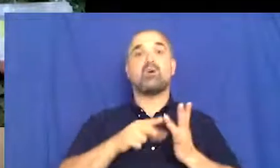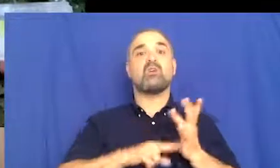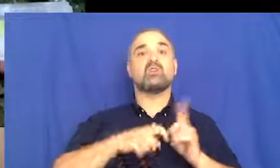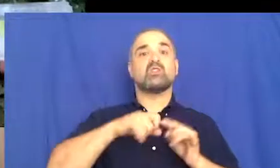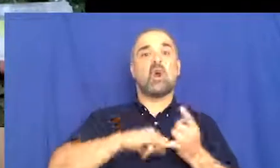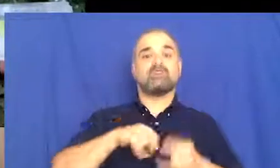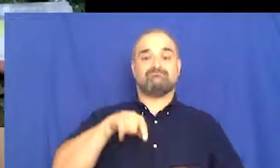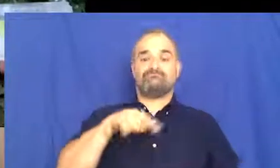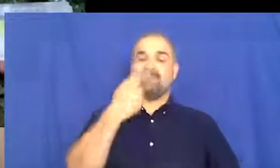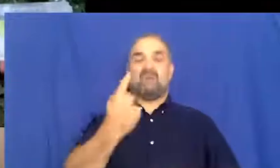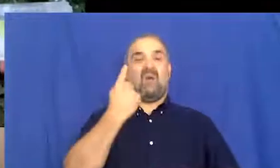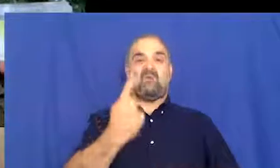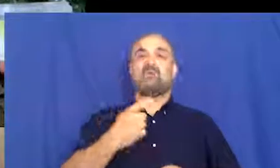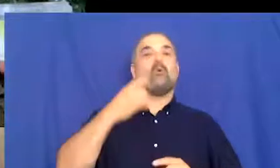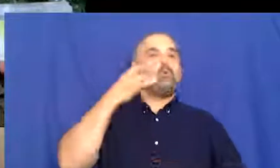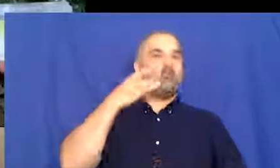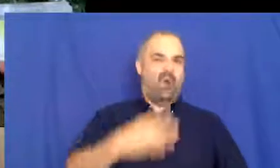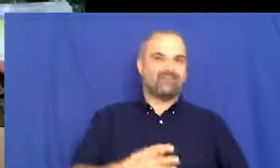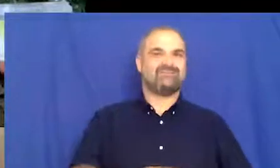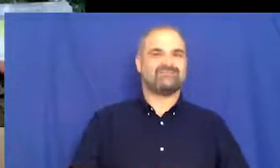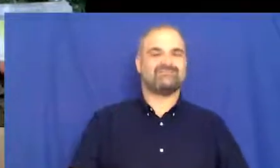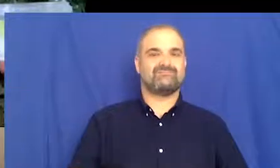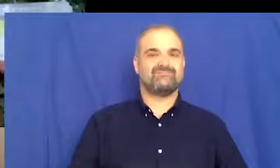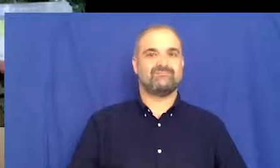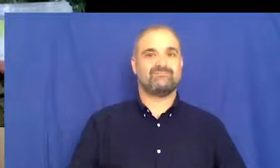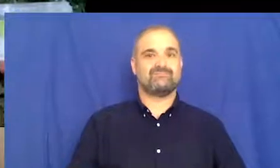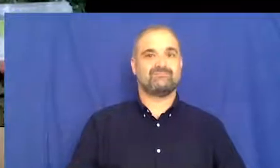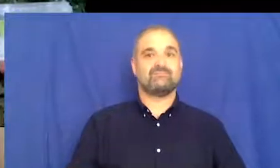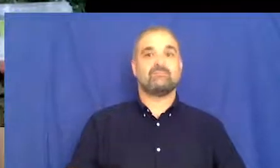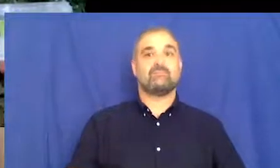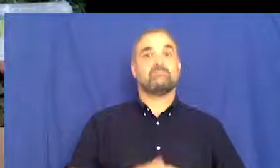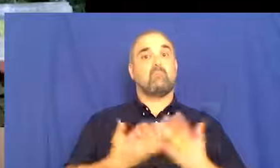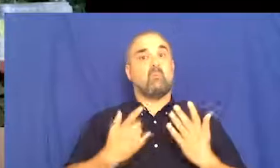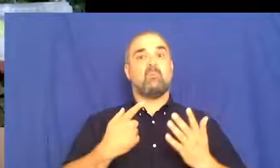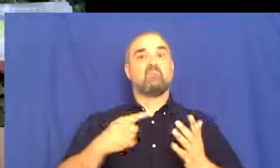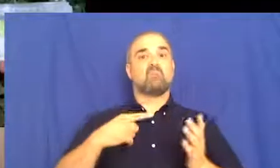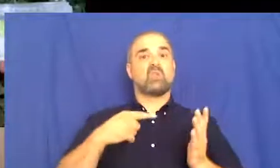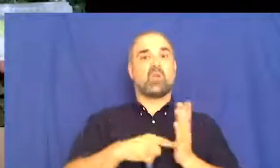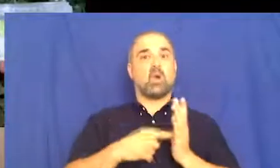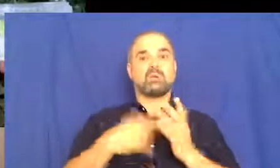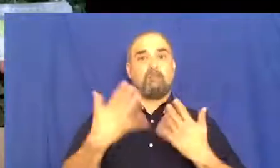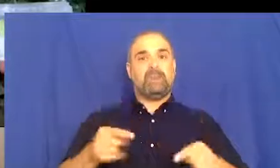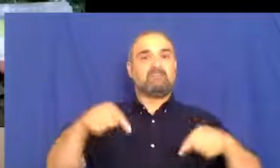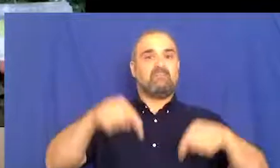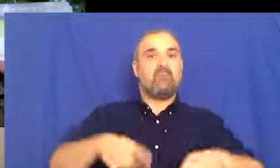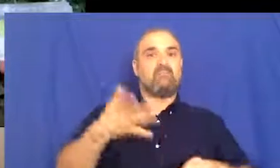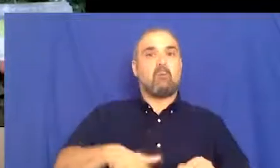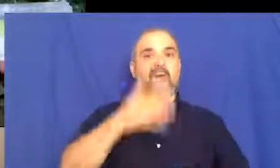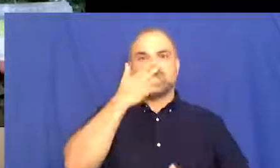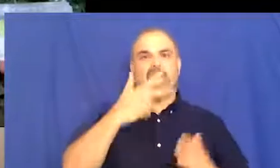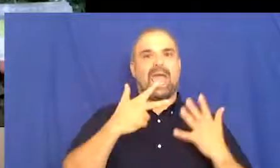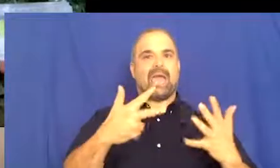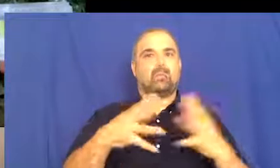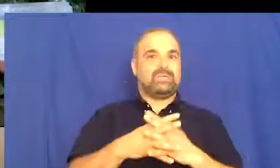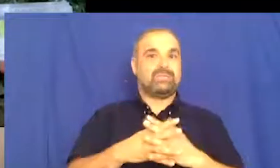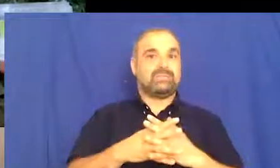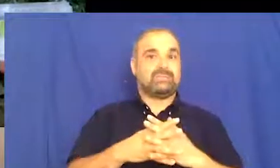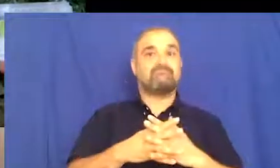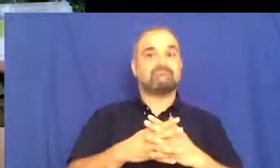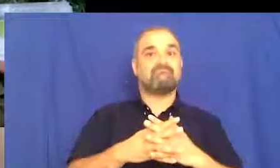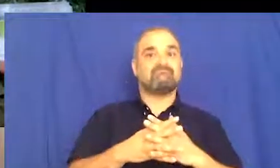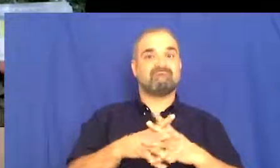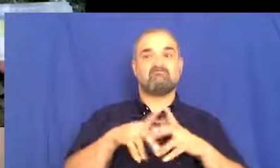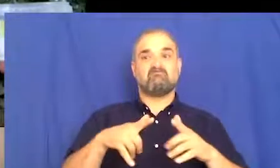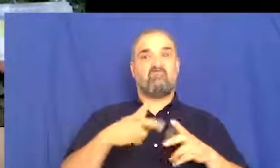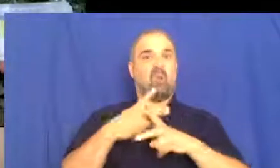got a bit more white in her, which has merged more around her belly. So guys, we've had Tonks since she was 8 weeks old,